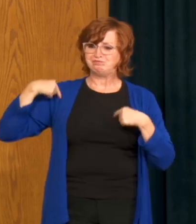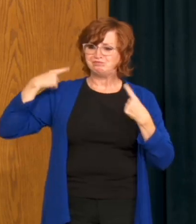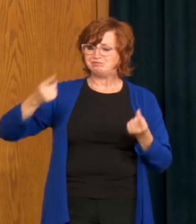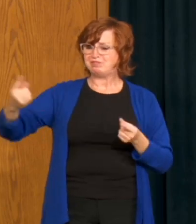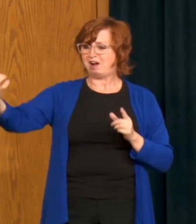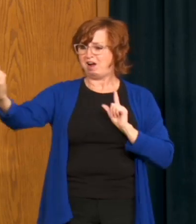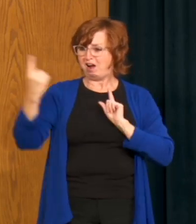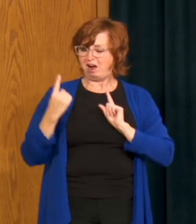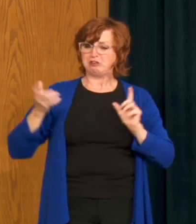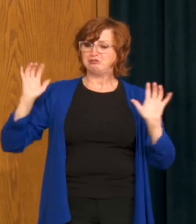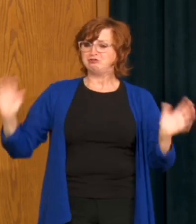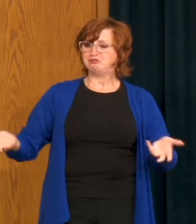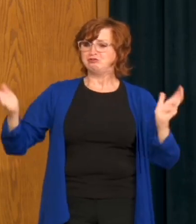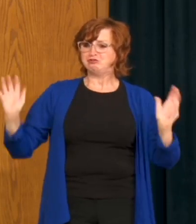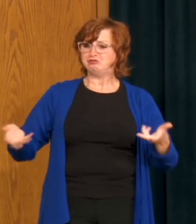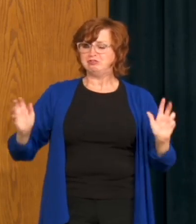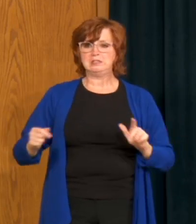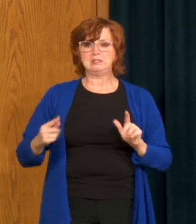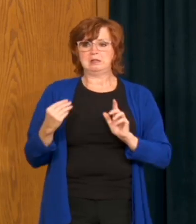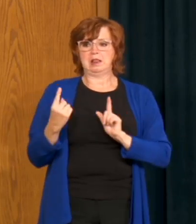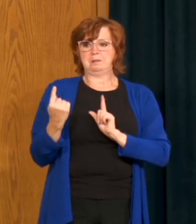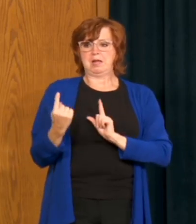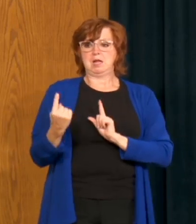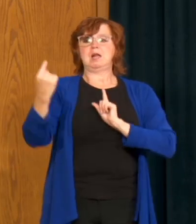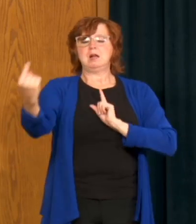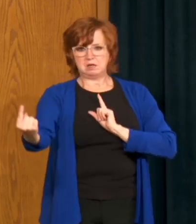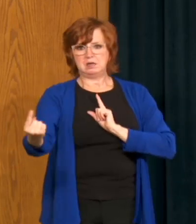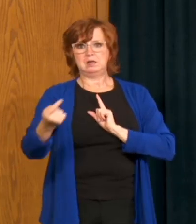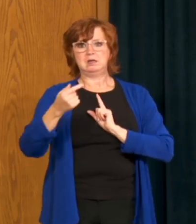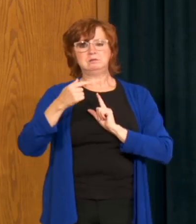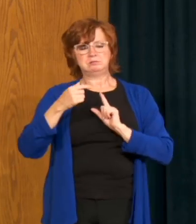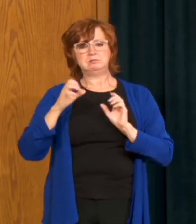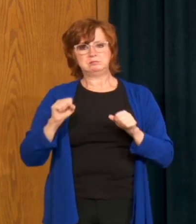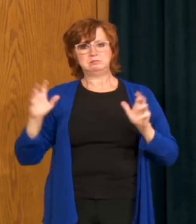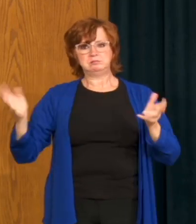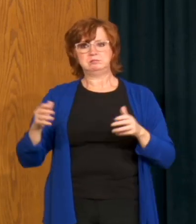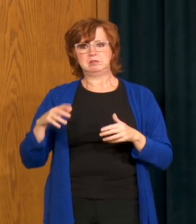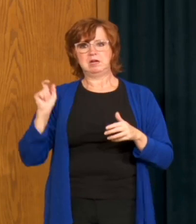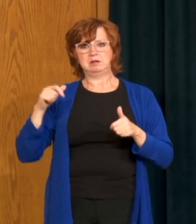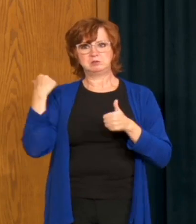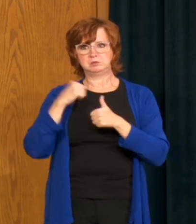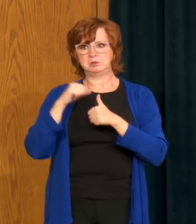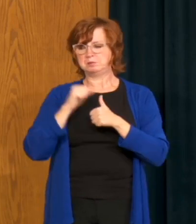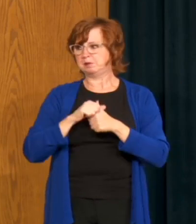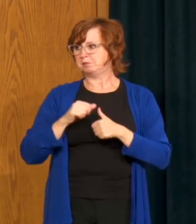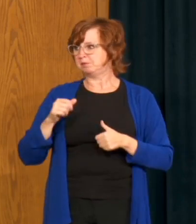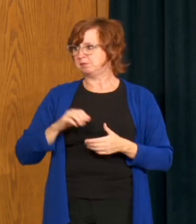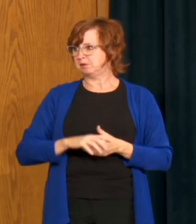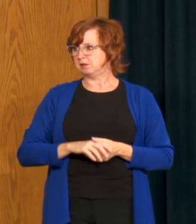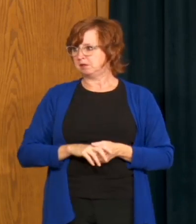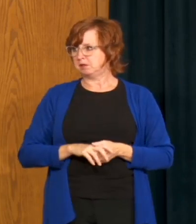as well. And so I think that's just something we need to be mindful of as we go forward.